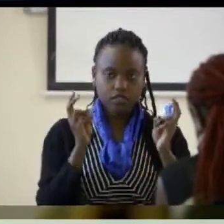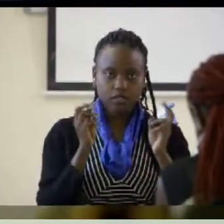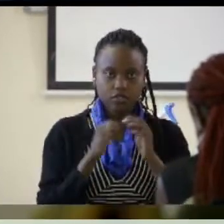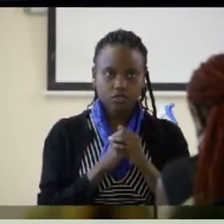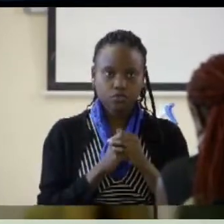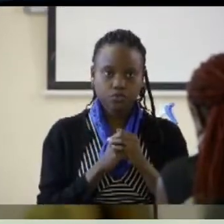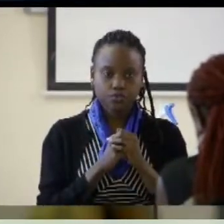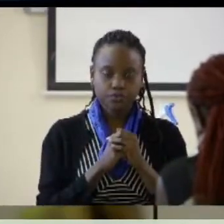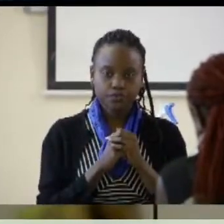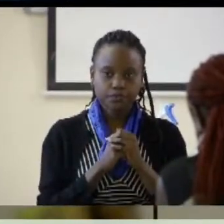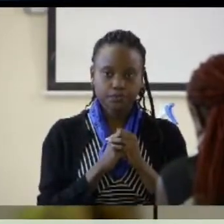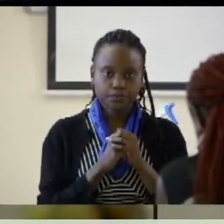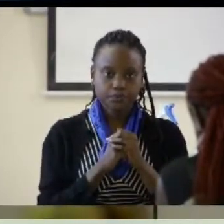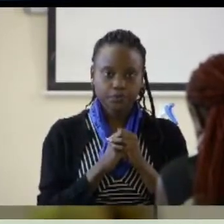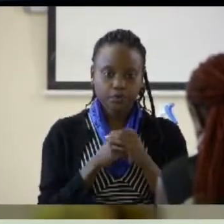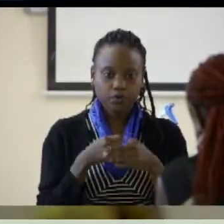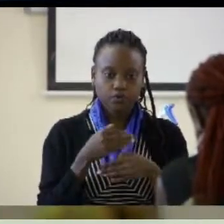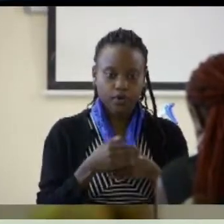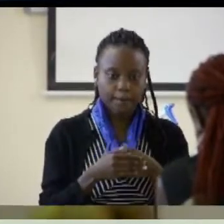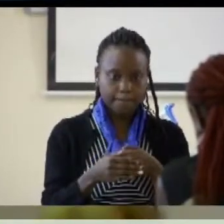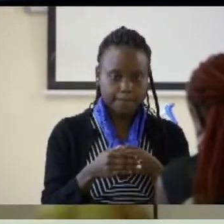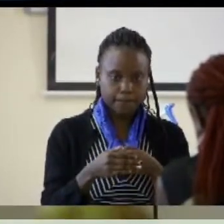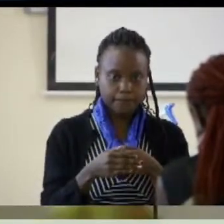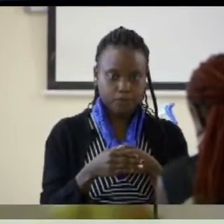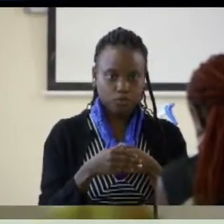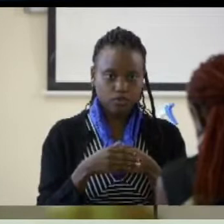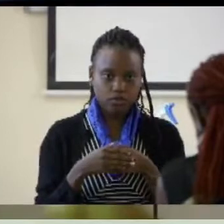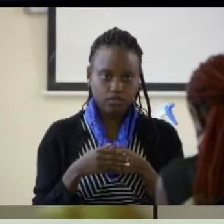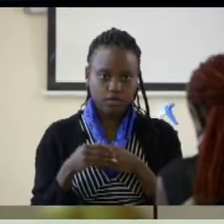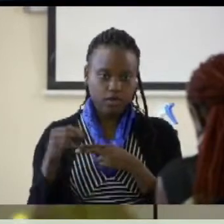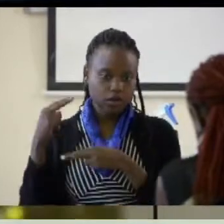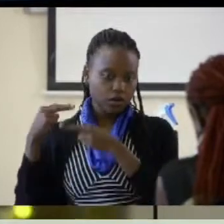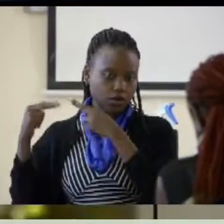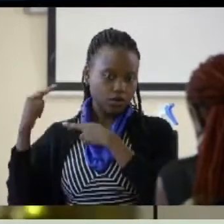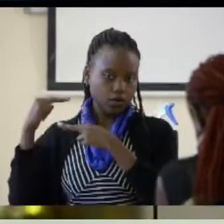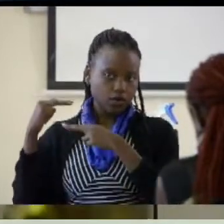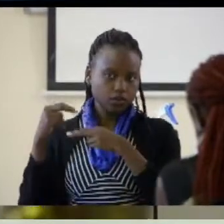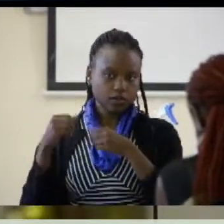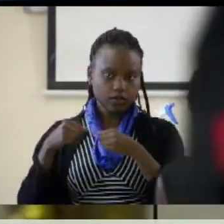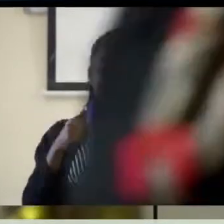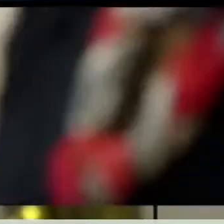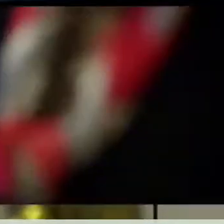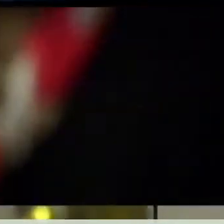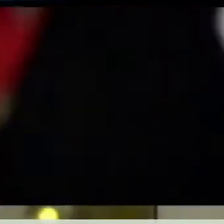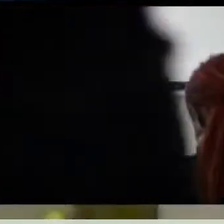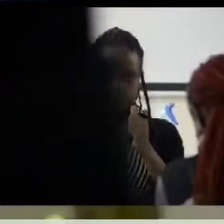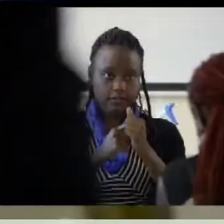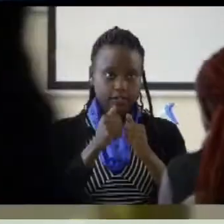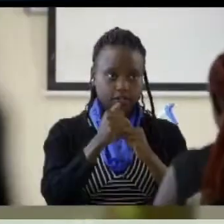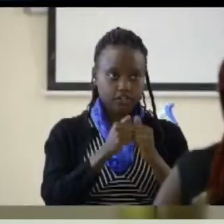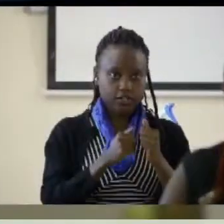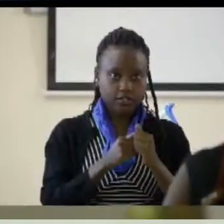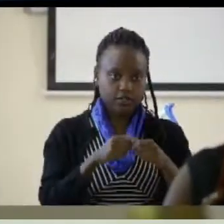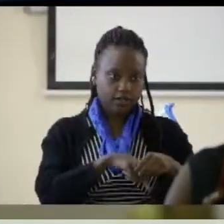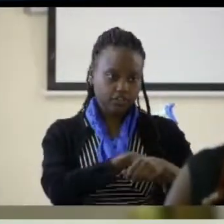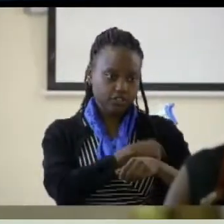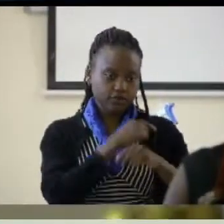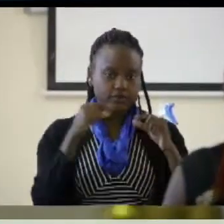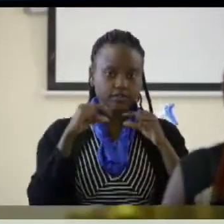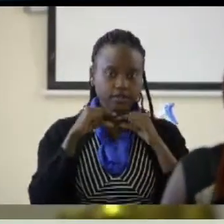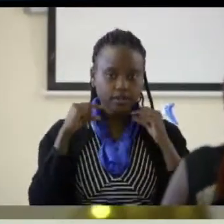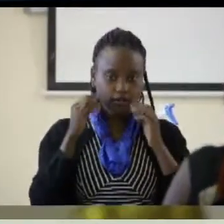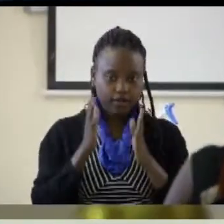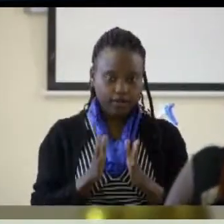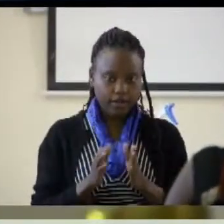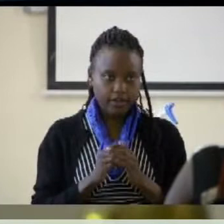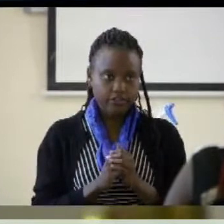of post-colonial structures, and I'd like us to think about whether chiefs and clergy